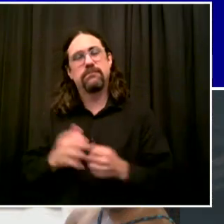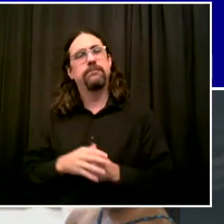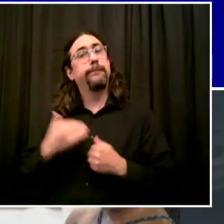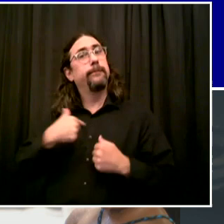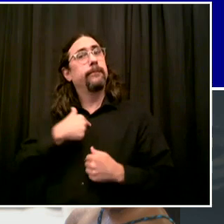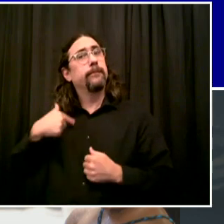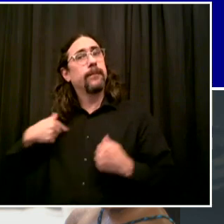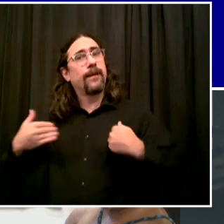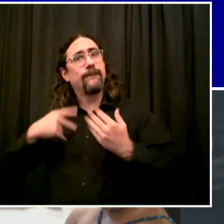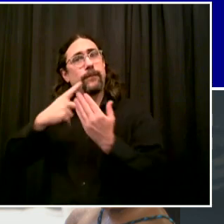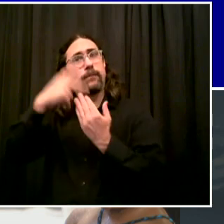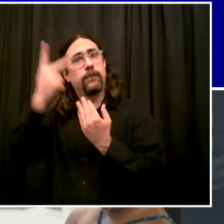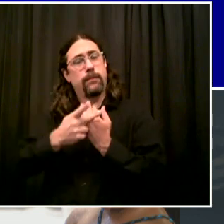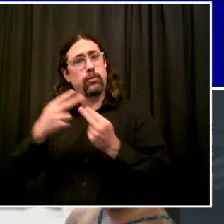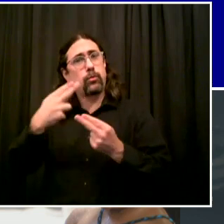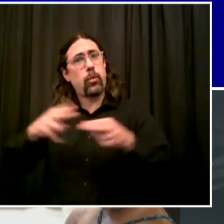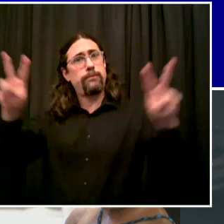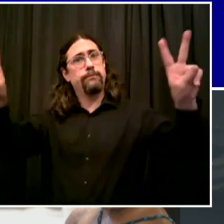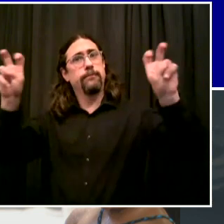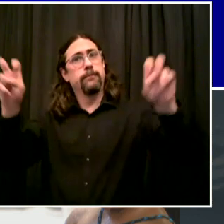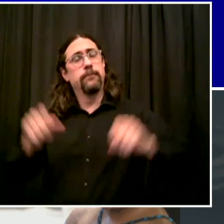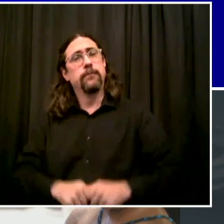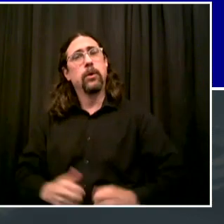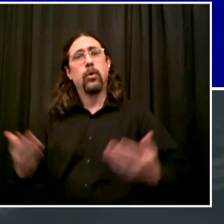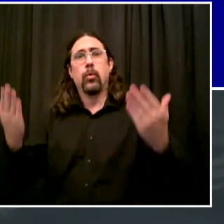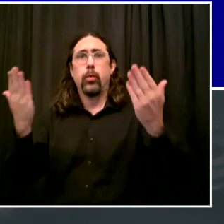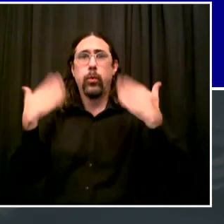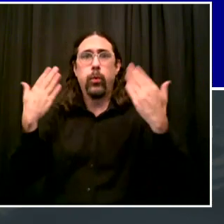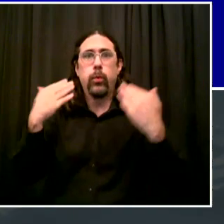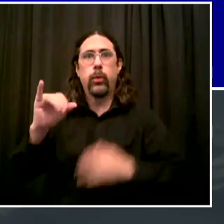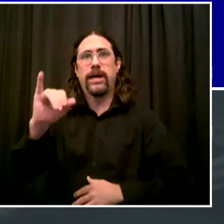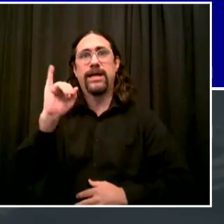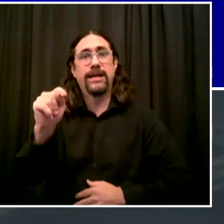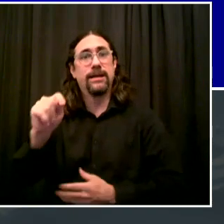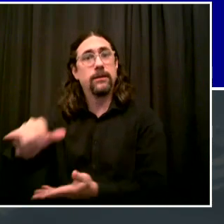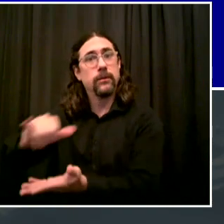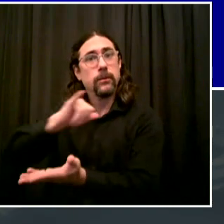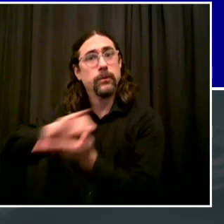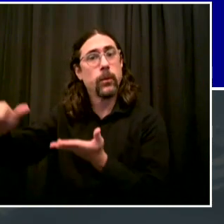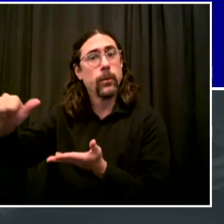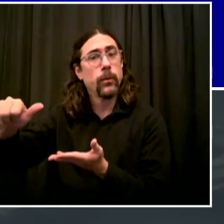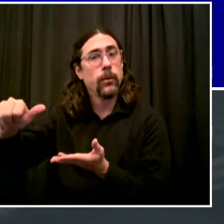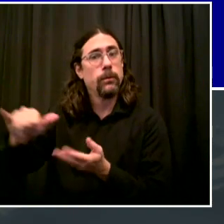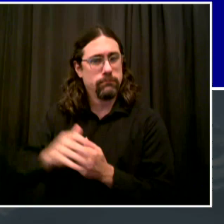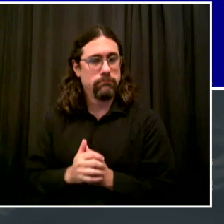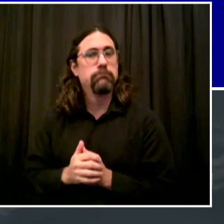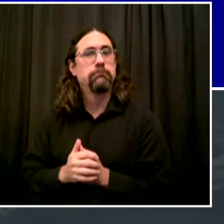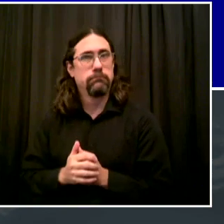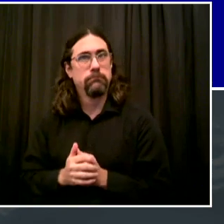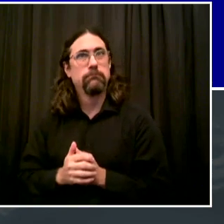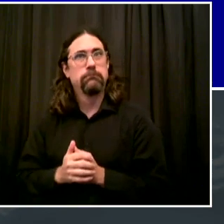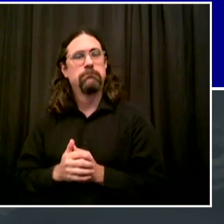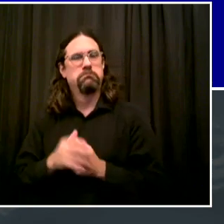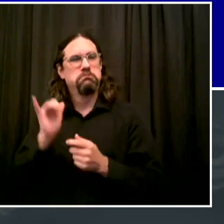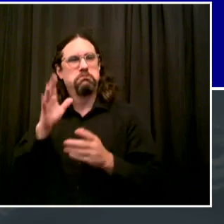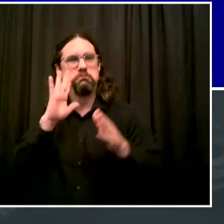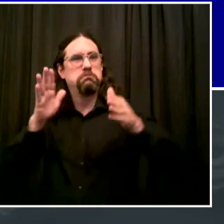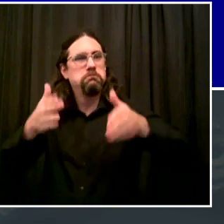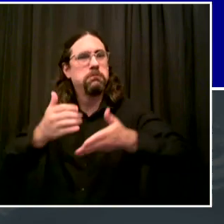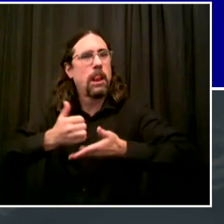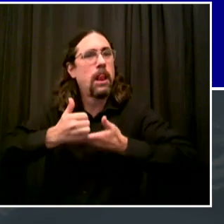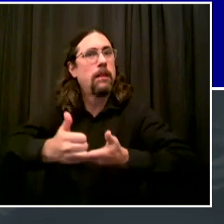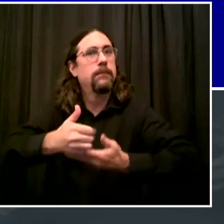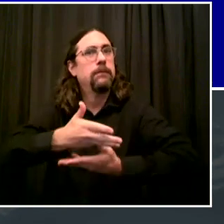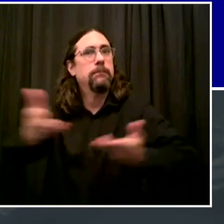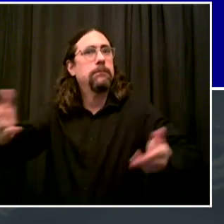piece of this initiative, central priority has been to make sure that we are there in every community with the kinds of solutions